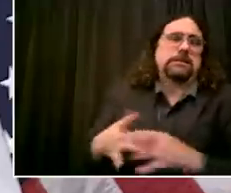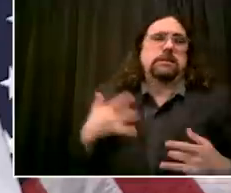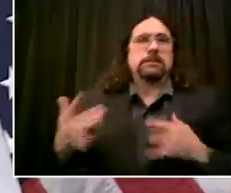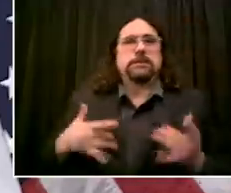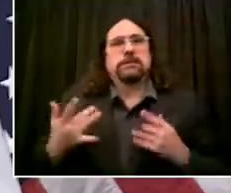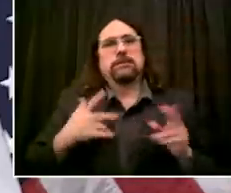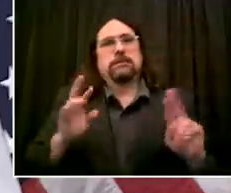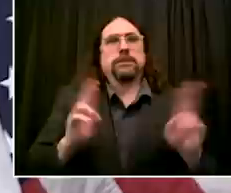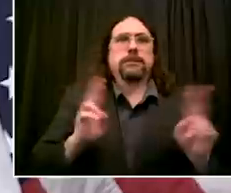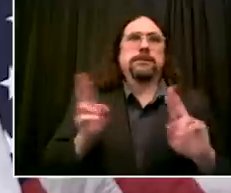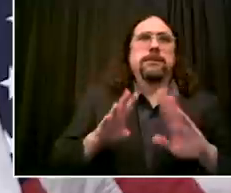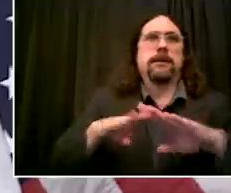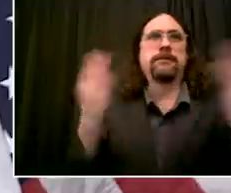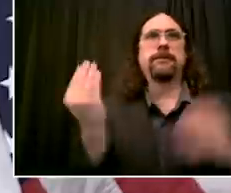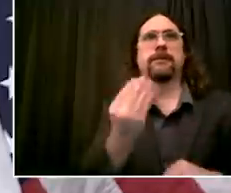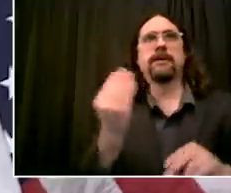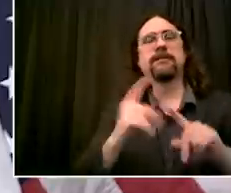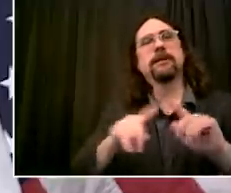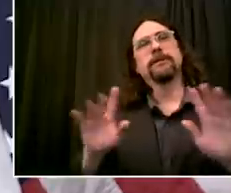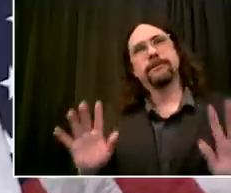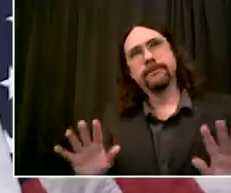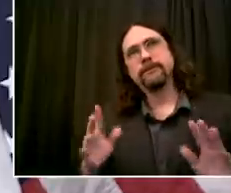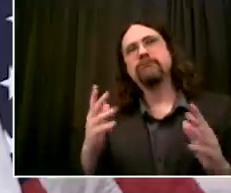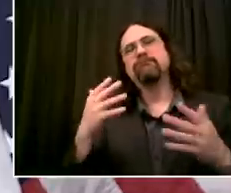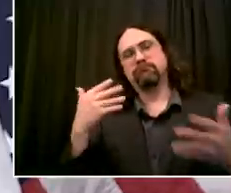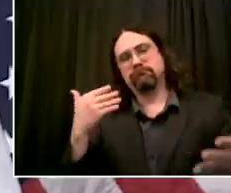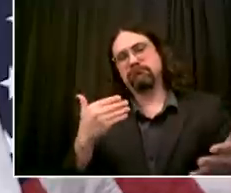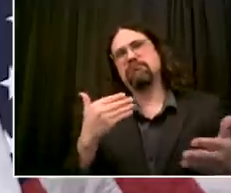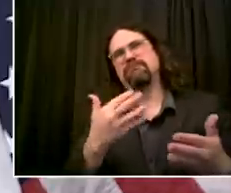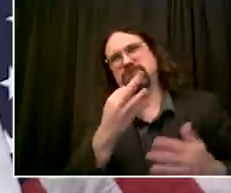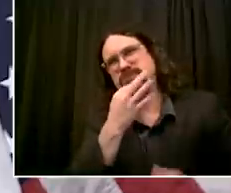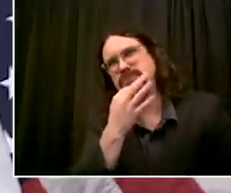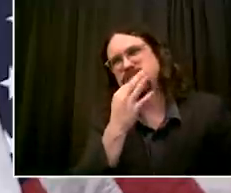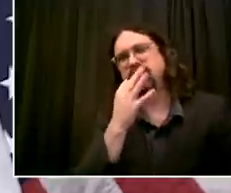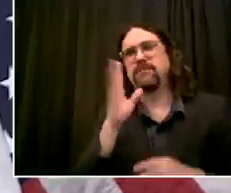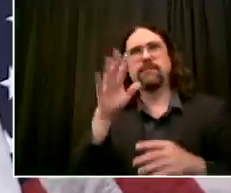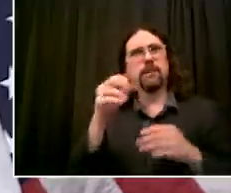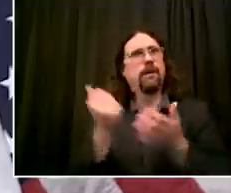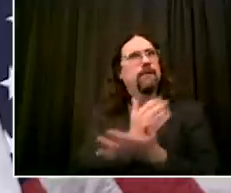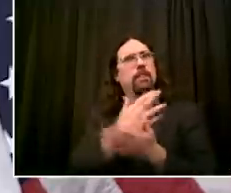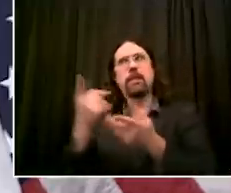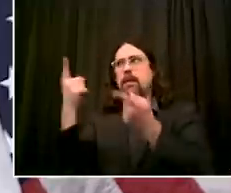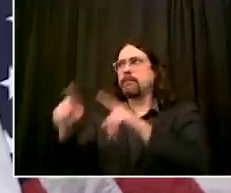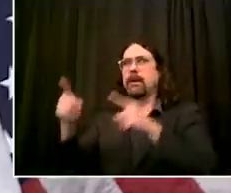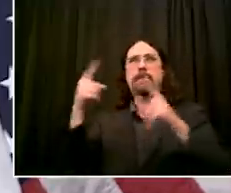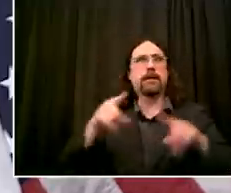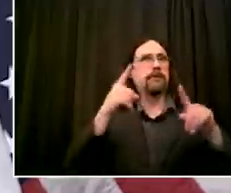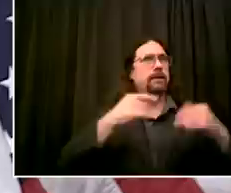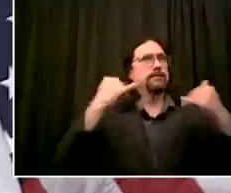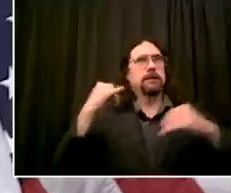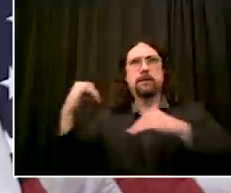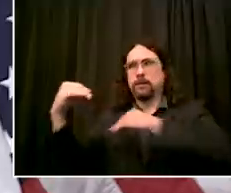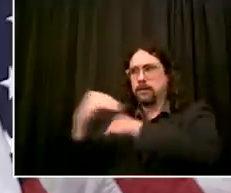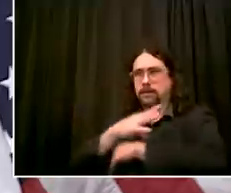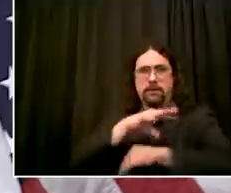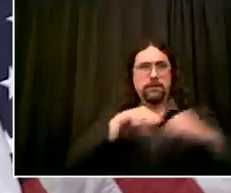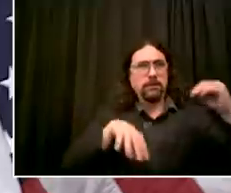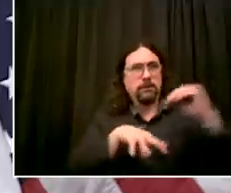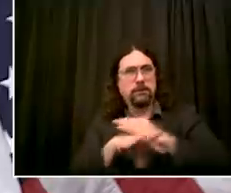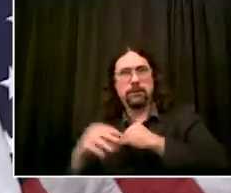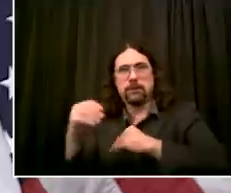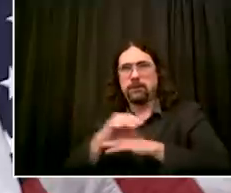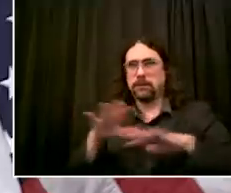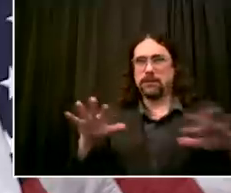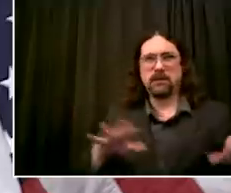are, the single most important thing happening right now in New York City is the battle against the coronavirus. Single most important